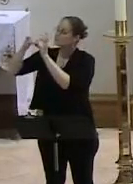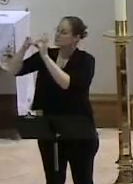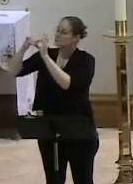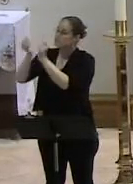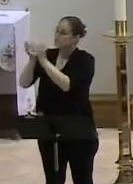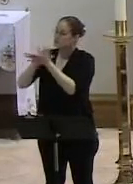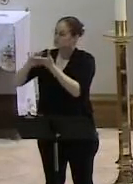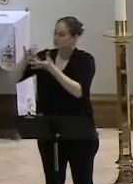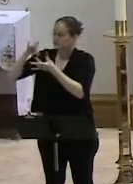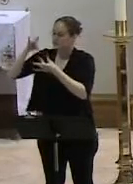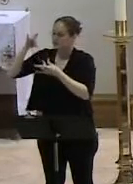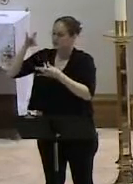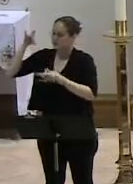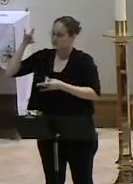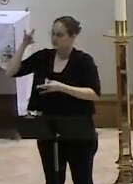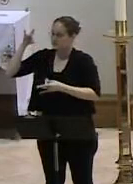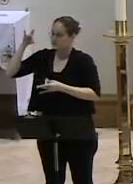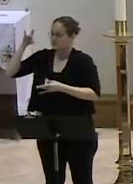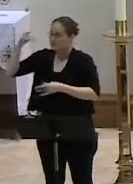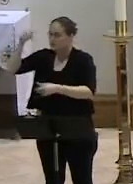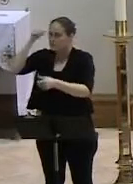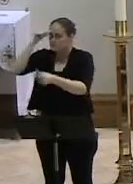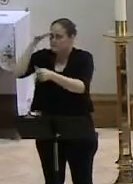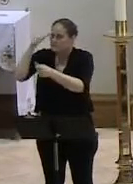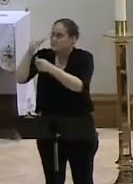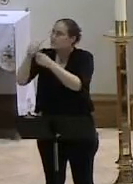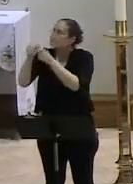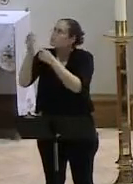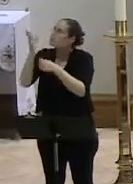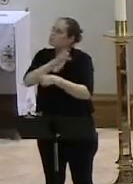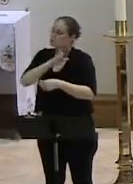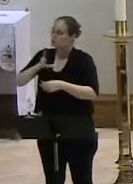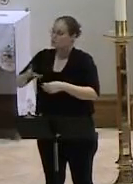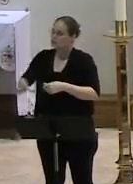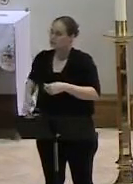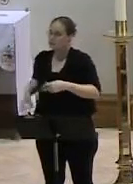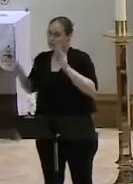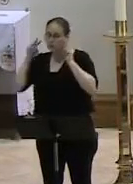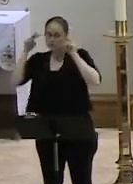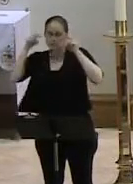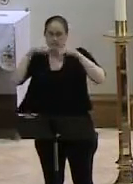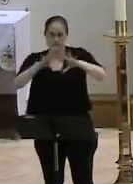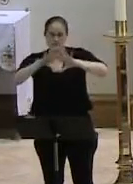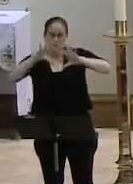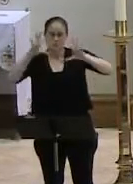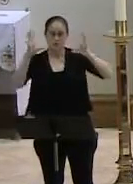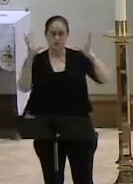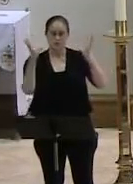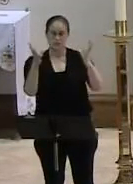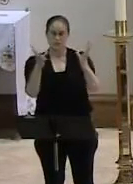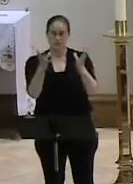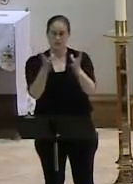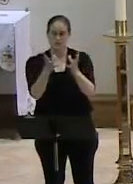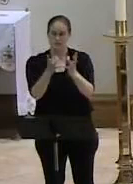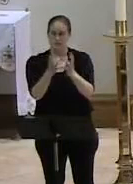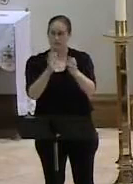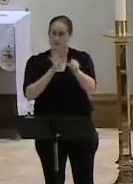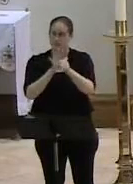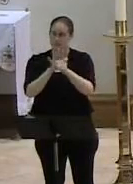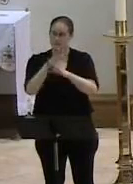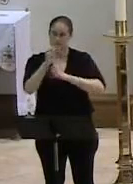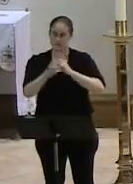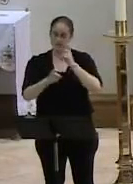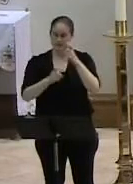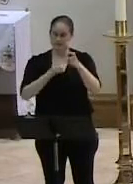the Holy Spirit. Remember, Lord, your church spread throughout the world and bring her to the fullness of